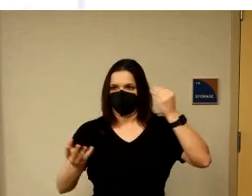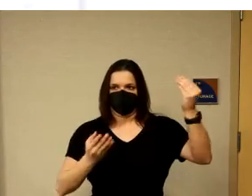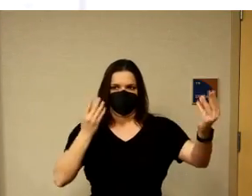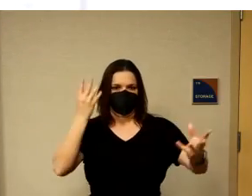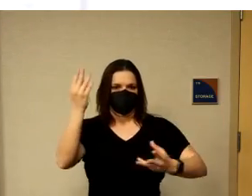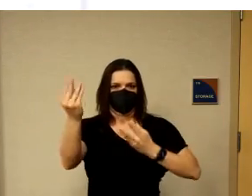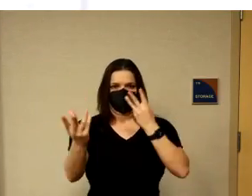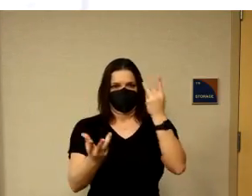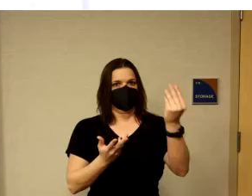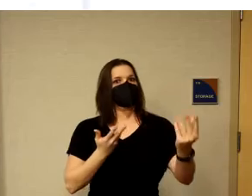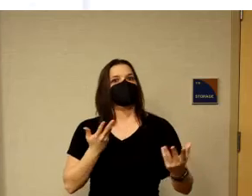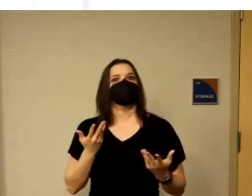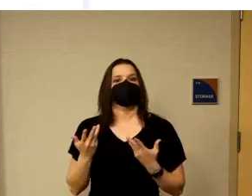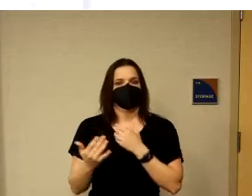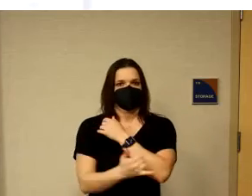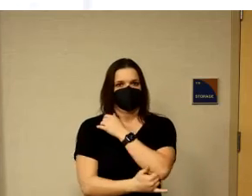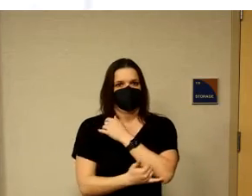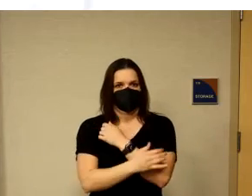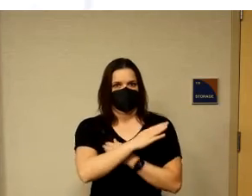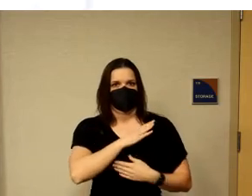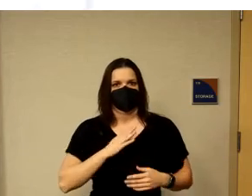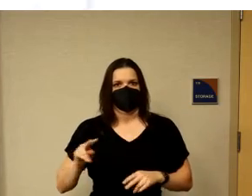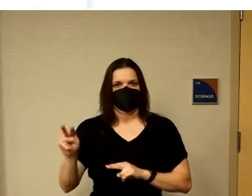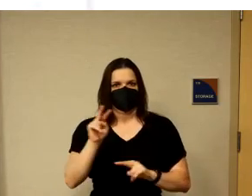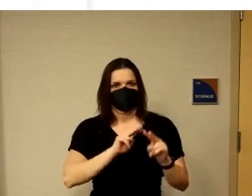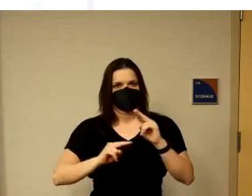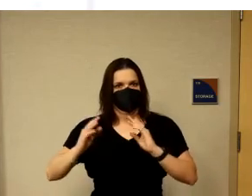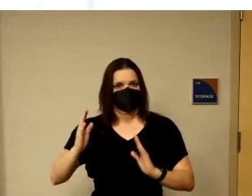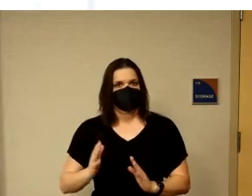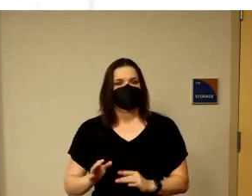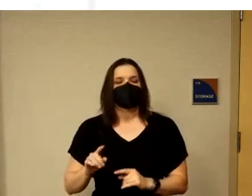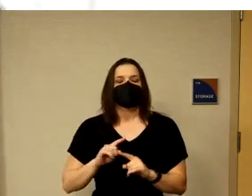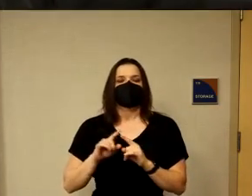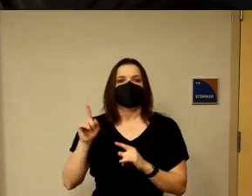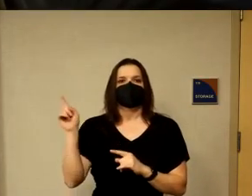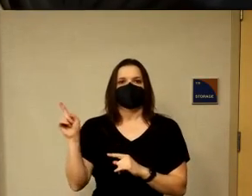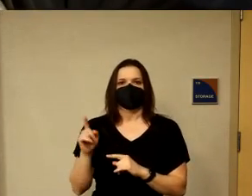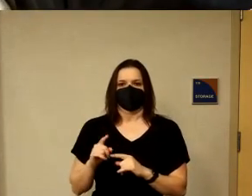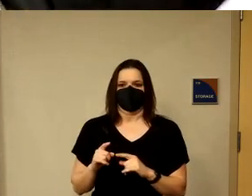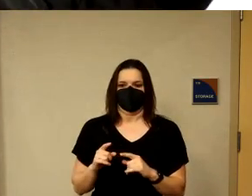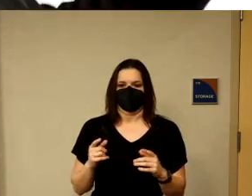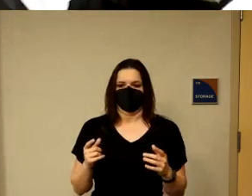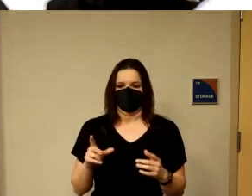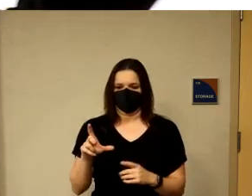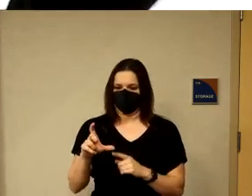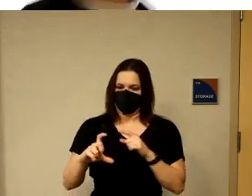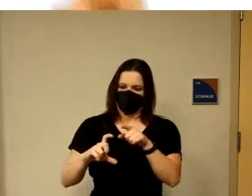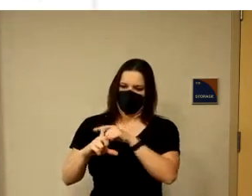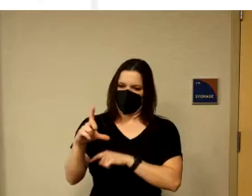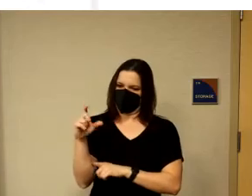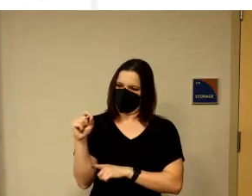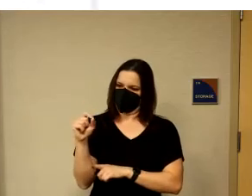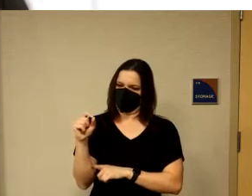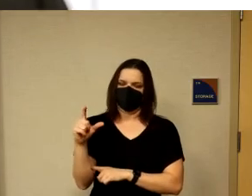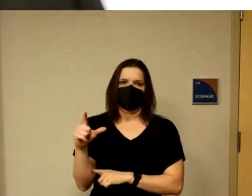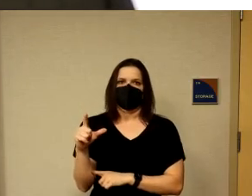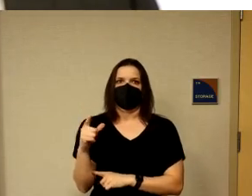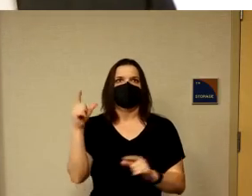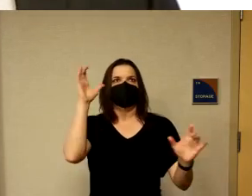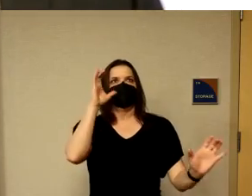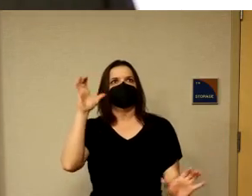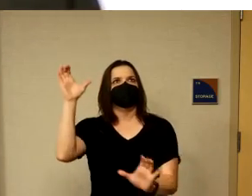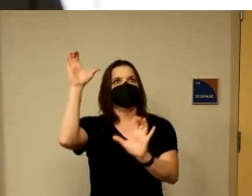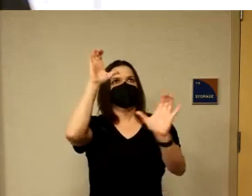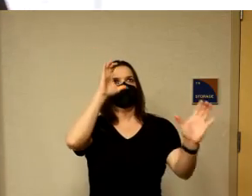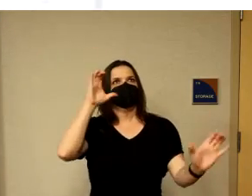community members for the county, the board of supervisors. But then this little claw didn't let me sleep for a couple of